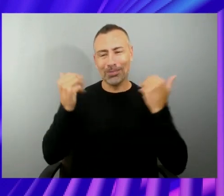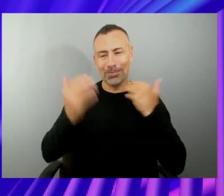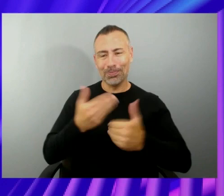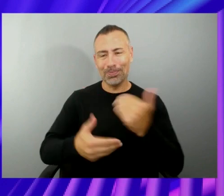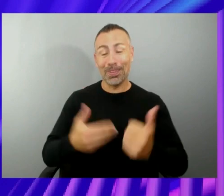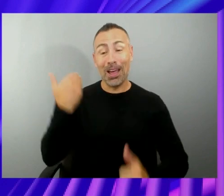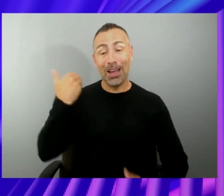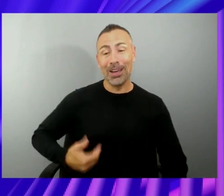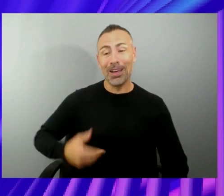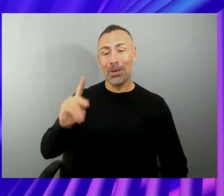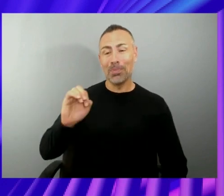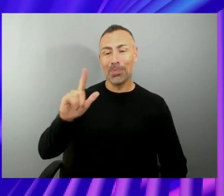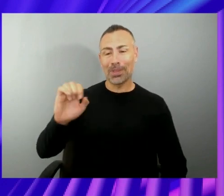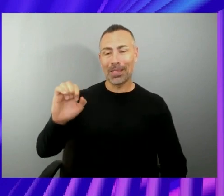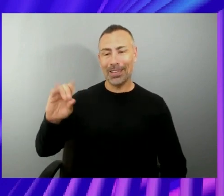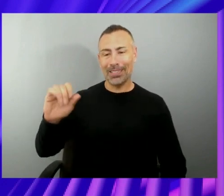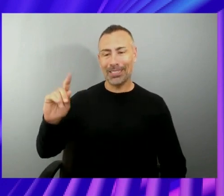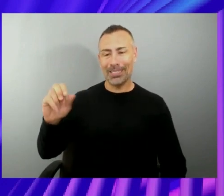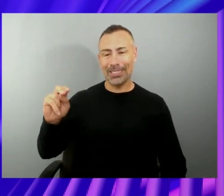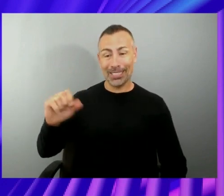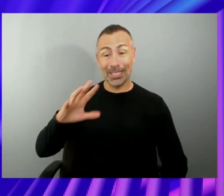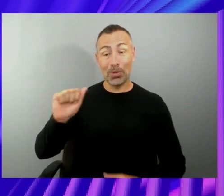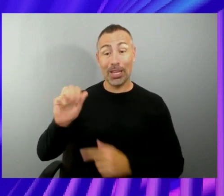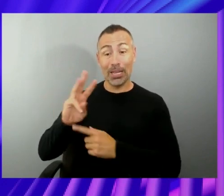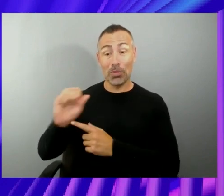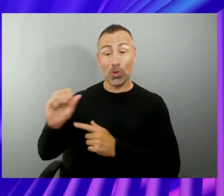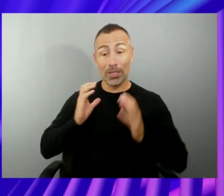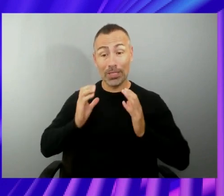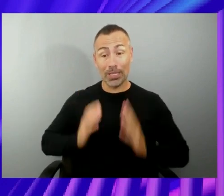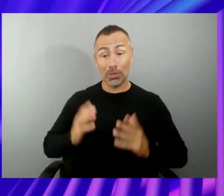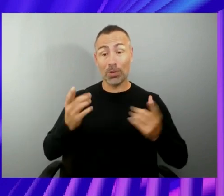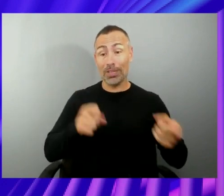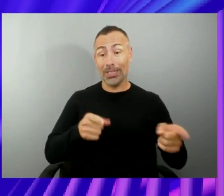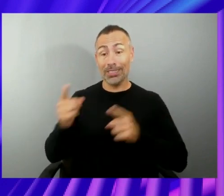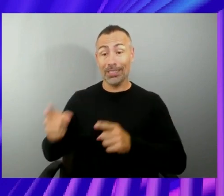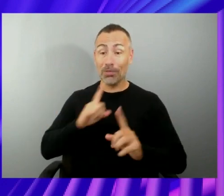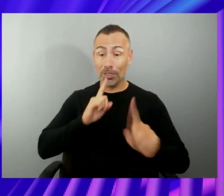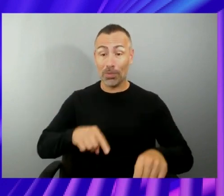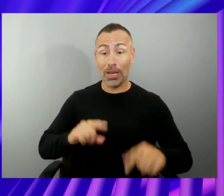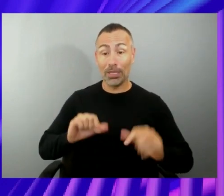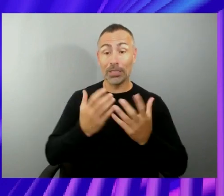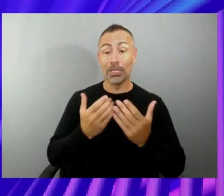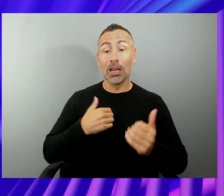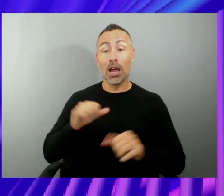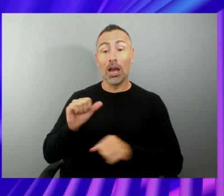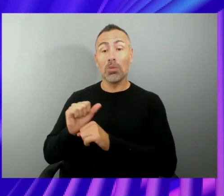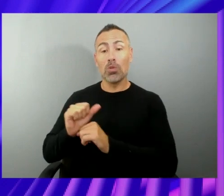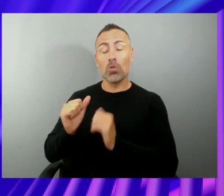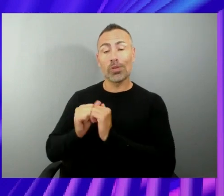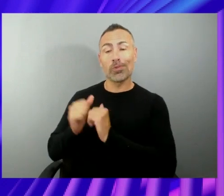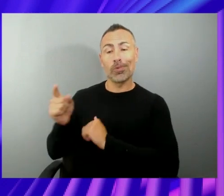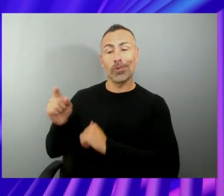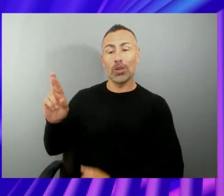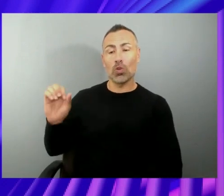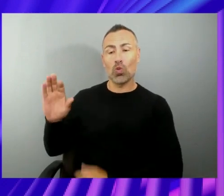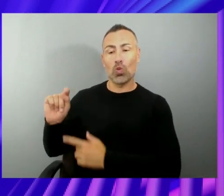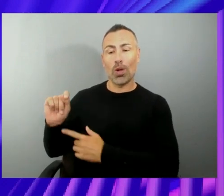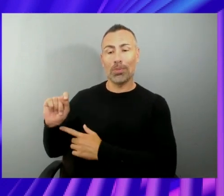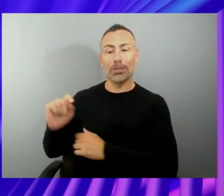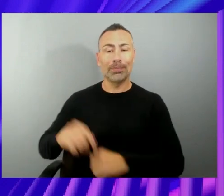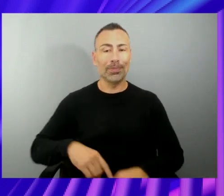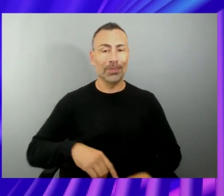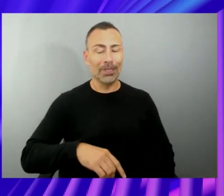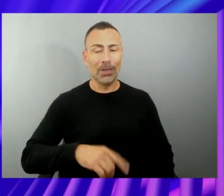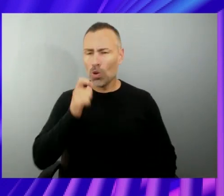with the AWS Customer Incident Response Team, and I am with someone very special to me, Robert Saul. Robert, oh my, who are you? Oh my, wow, Kyle.